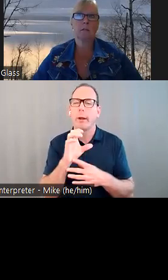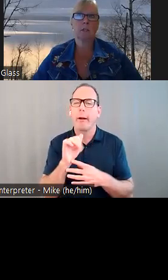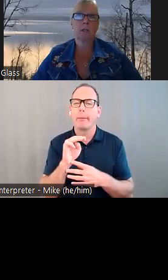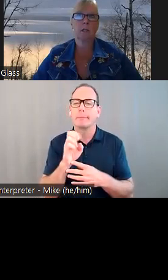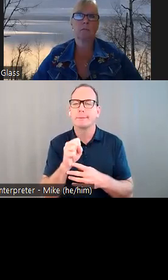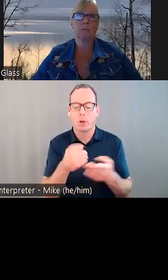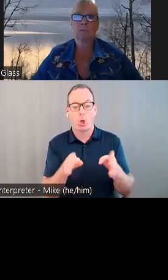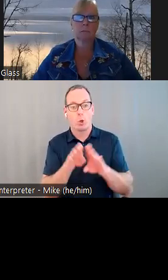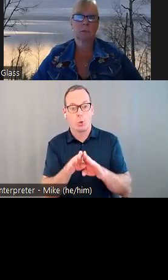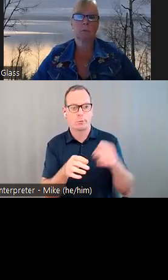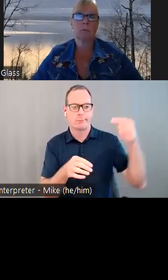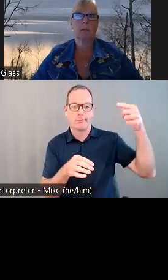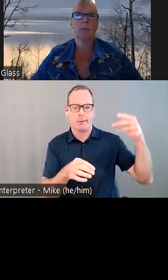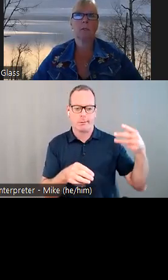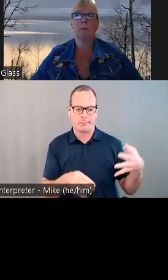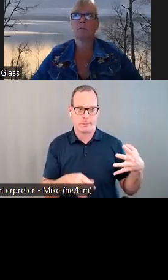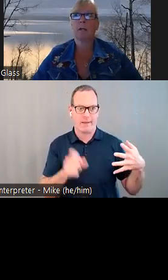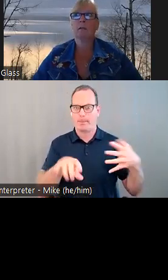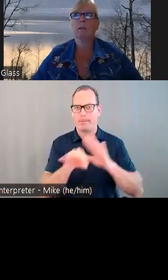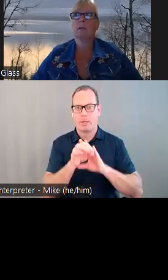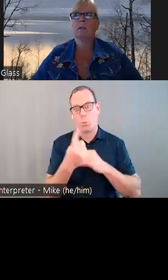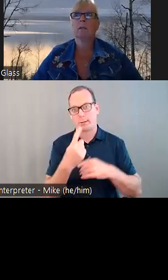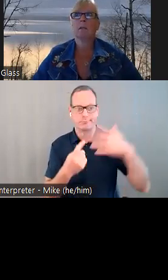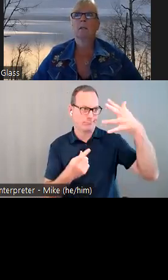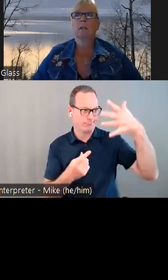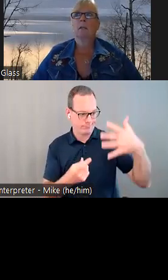you have to check off, one of them when you close a file.